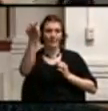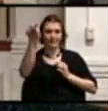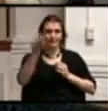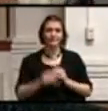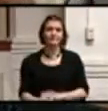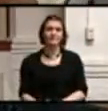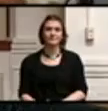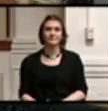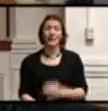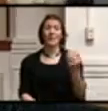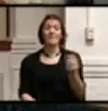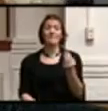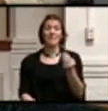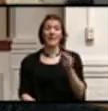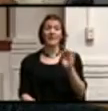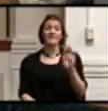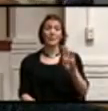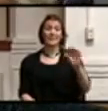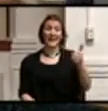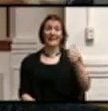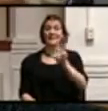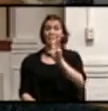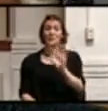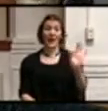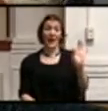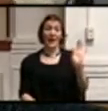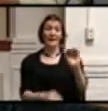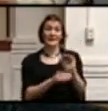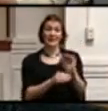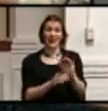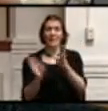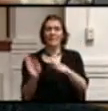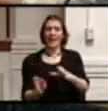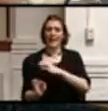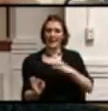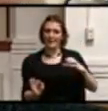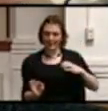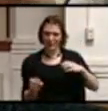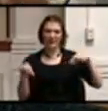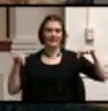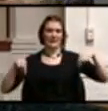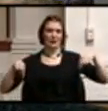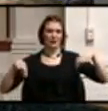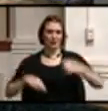room. Monday, February 10, 6 to 9, Planning Commission Select Board meeting room.